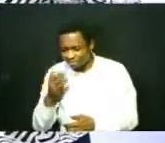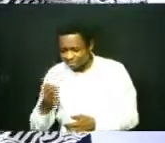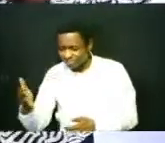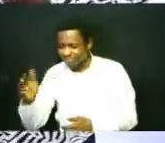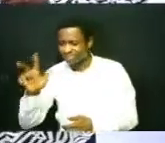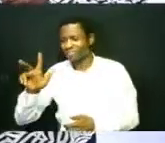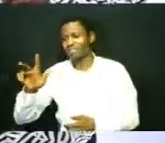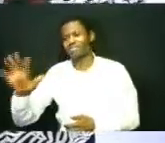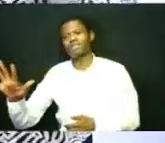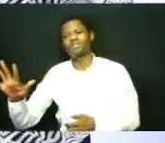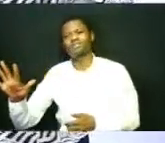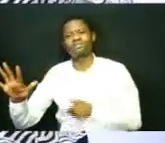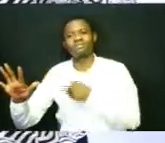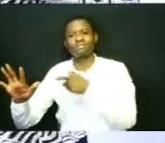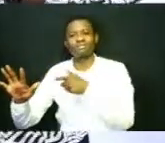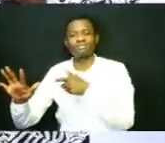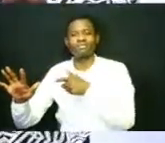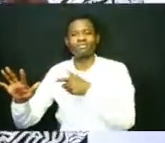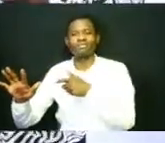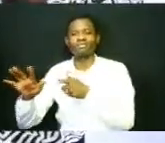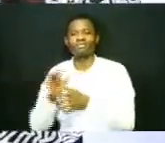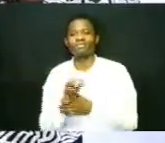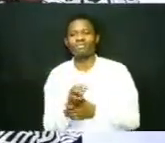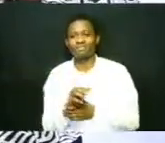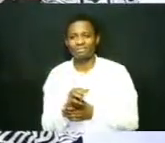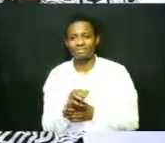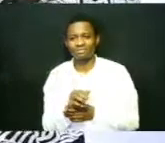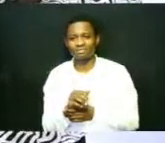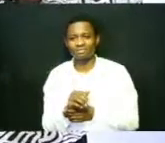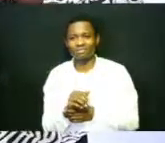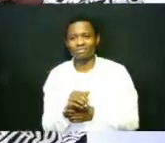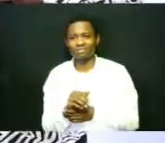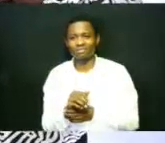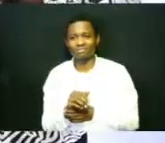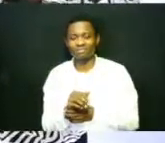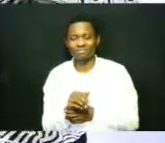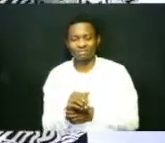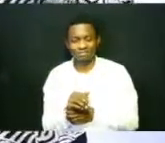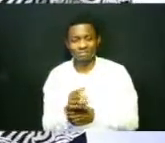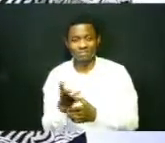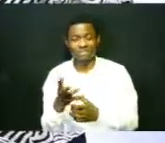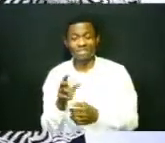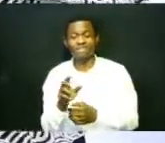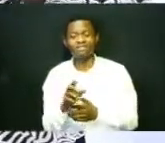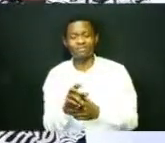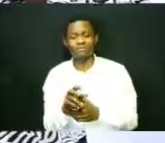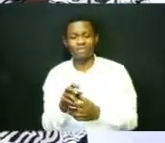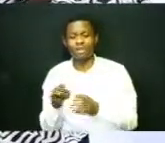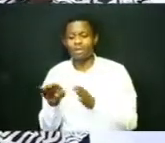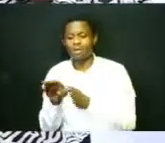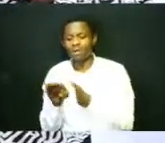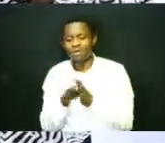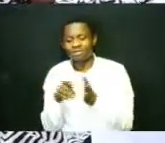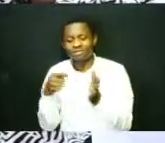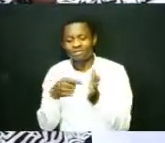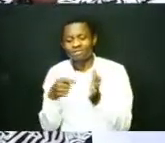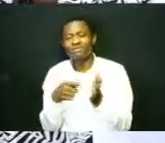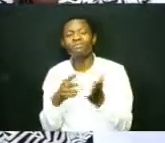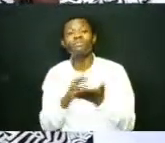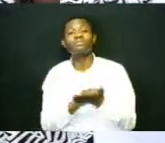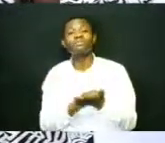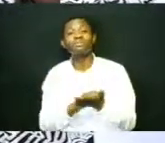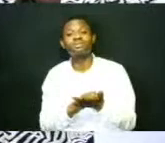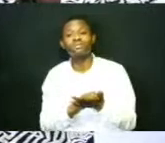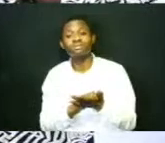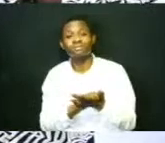verse 28 to verse 35. I like what the New International Version said.